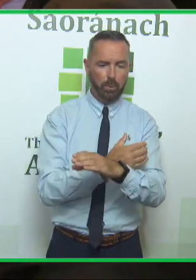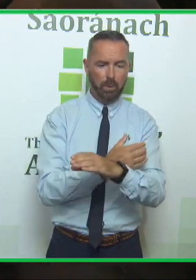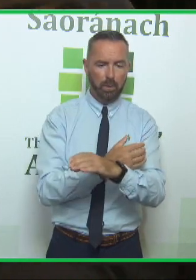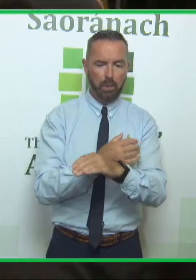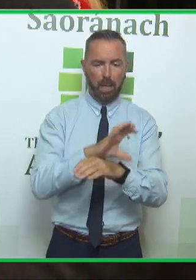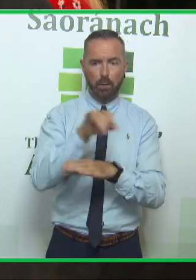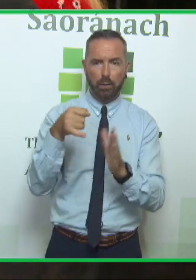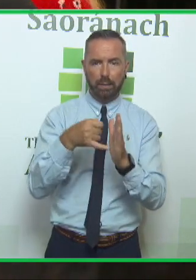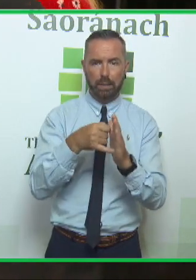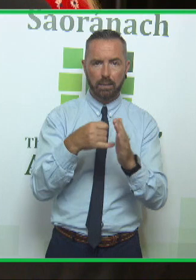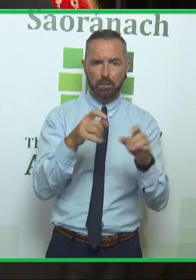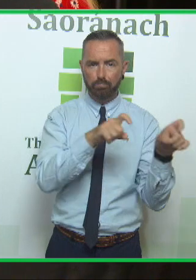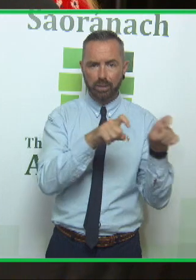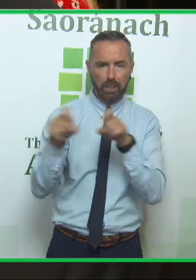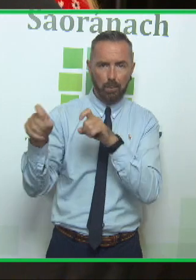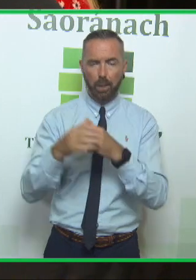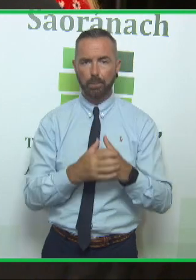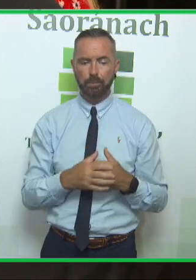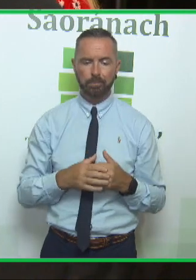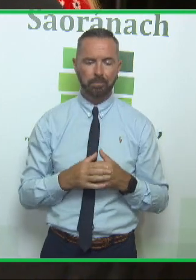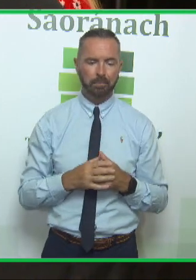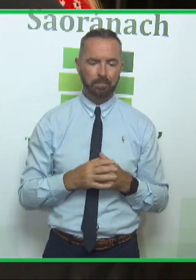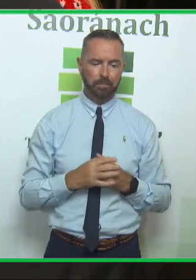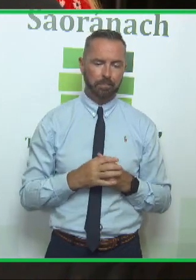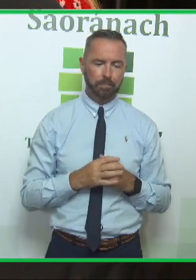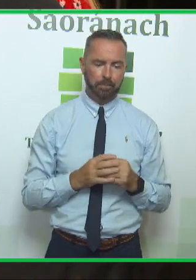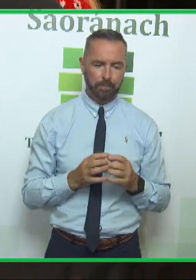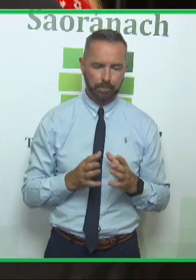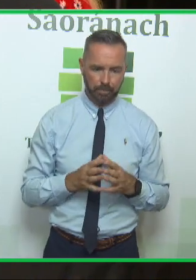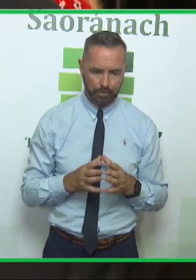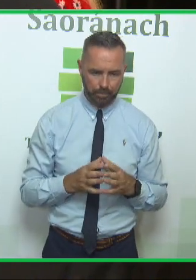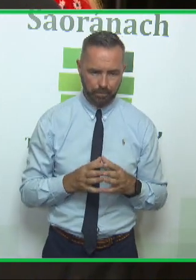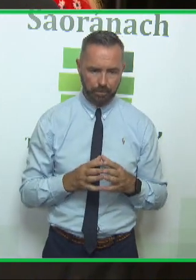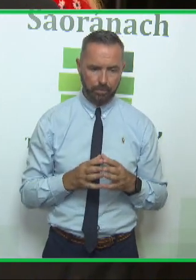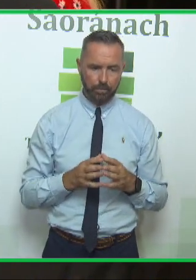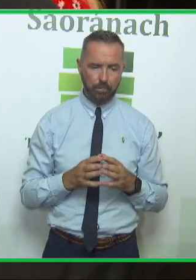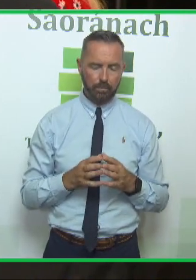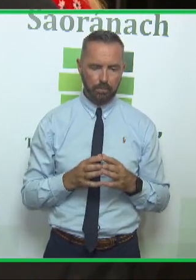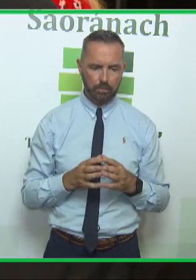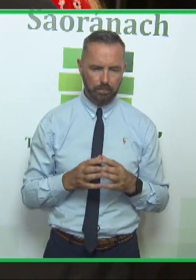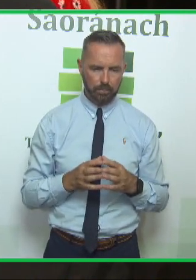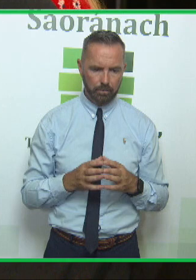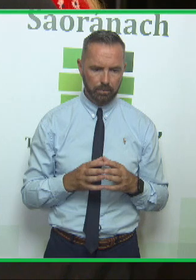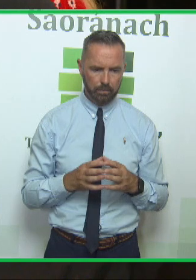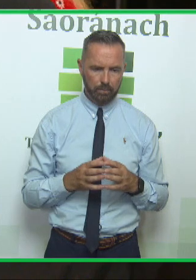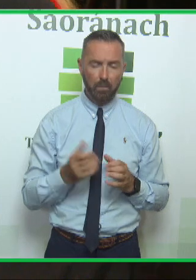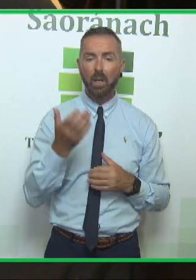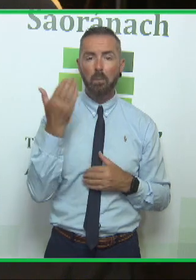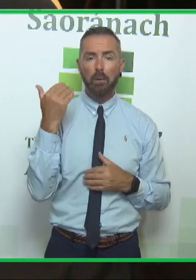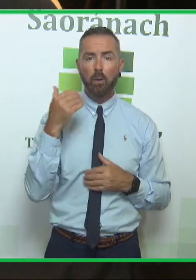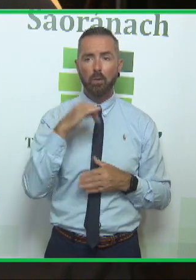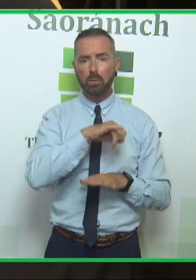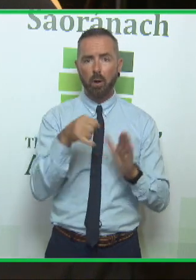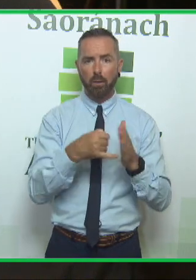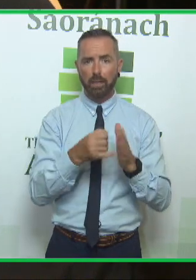first, just on that one? I suppose to a certain extent, because it worked. I suppose there were targets